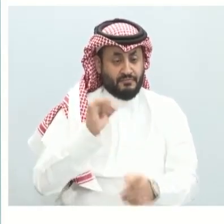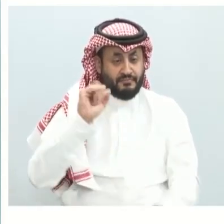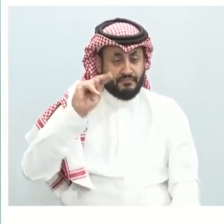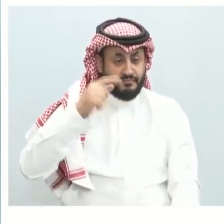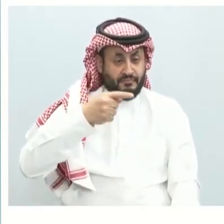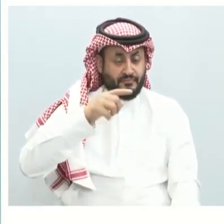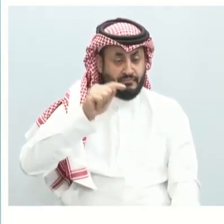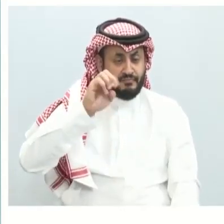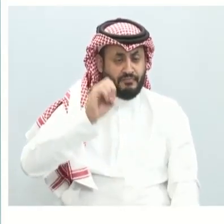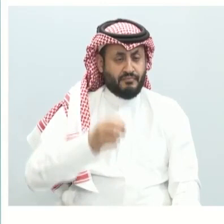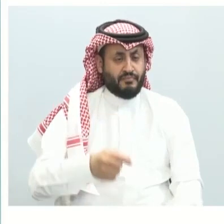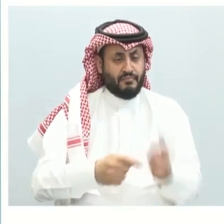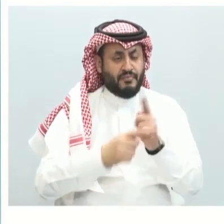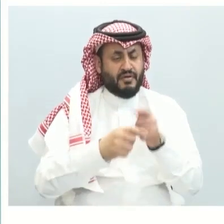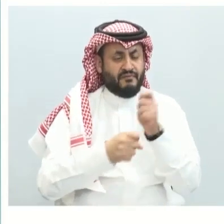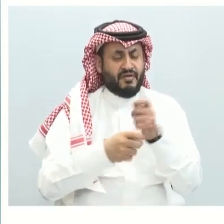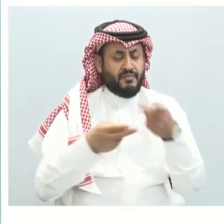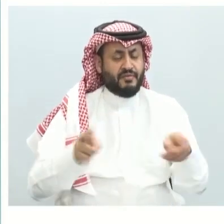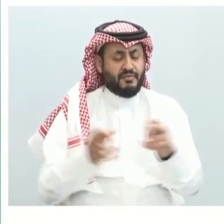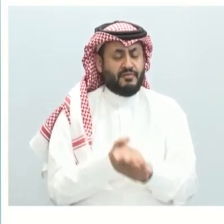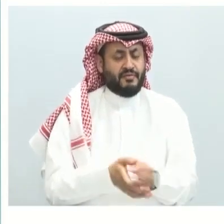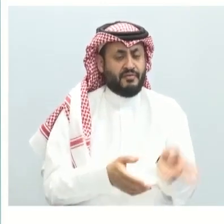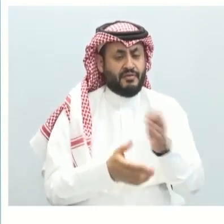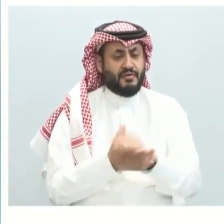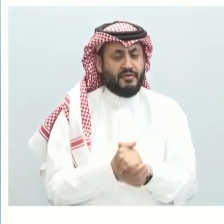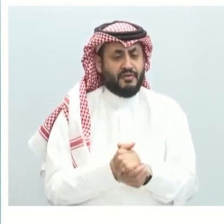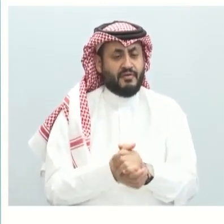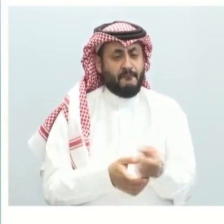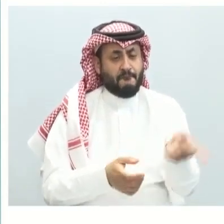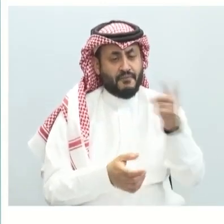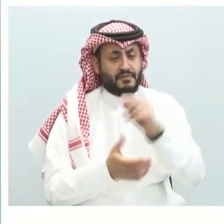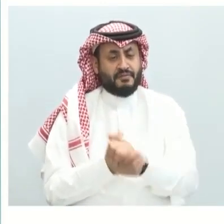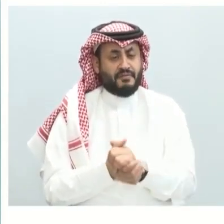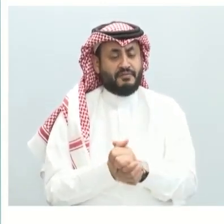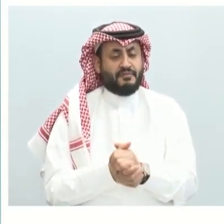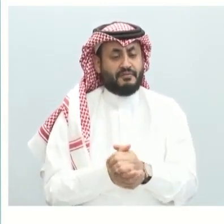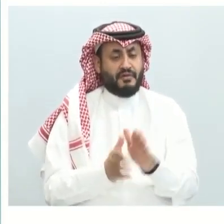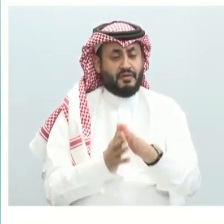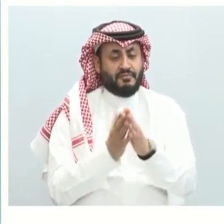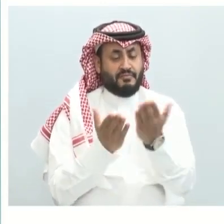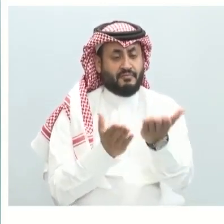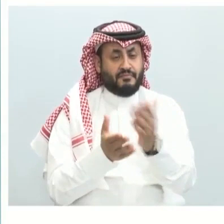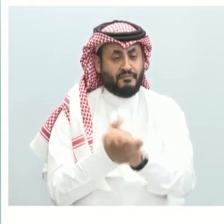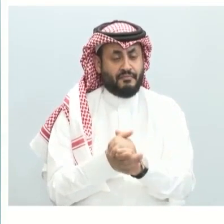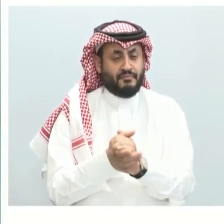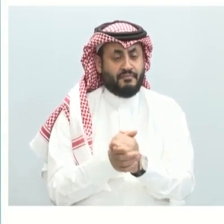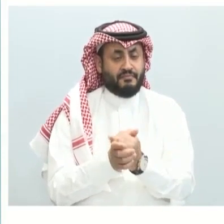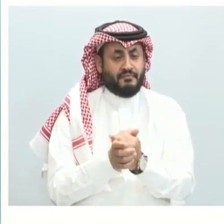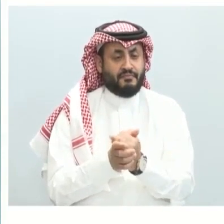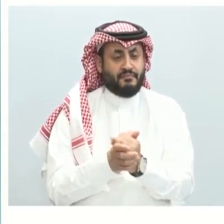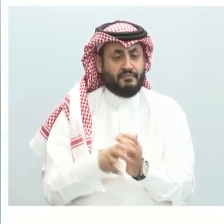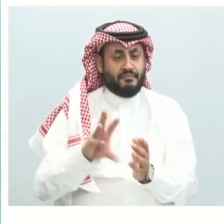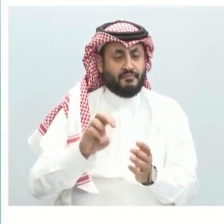verb chant and also to use the future going to correctly. So I would like you now to open your books on